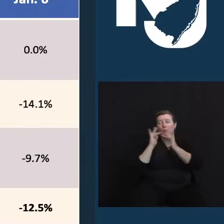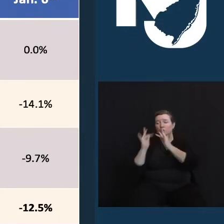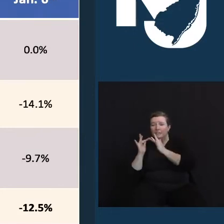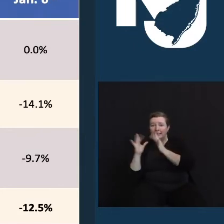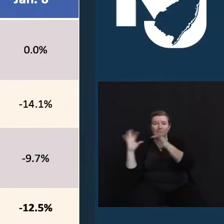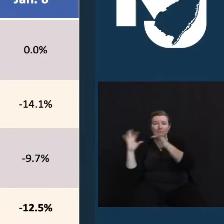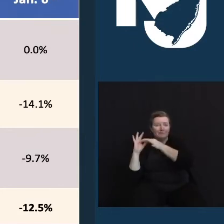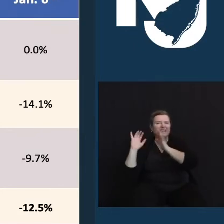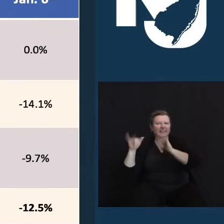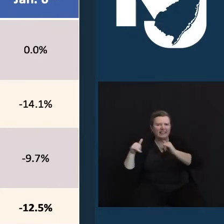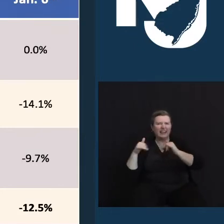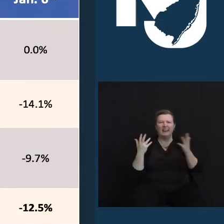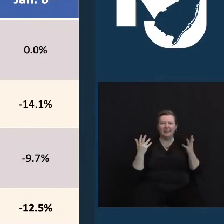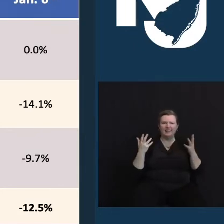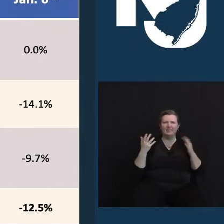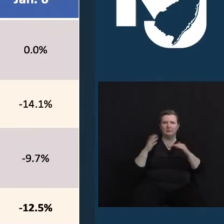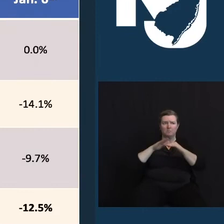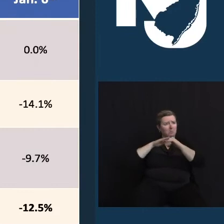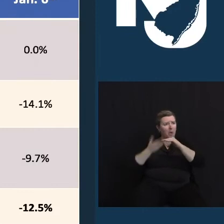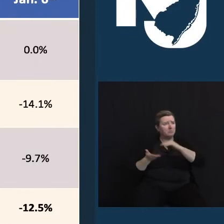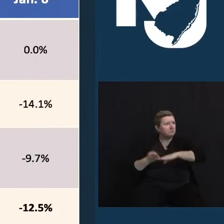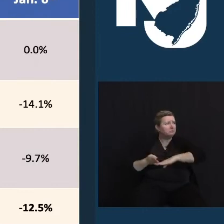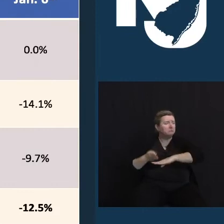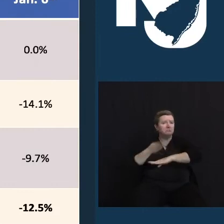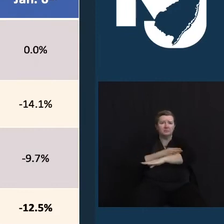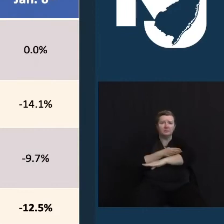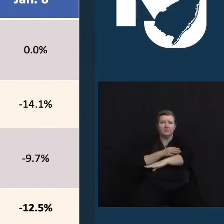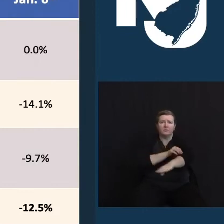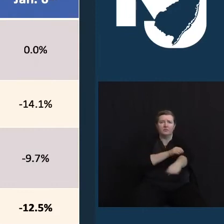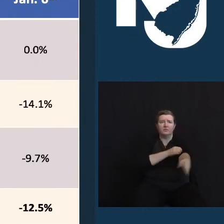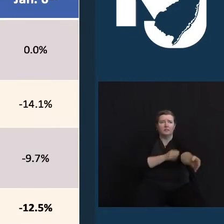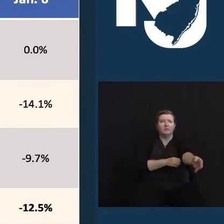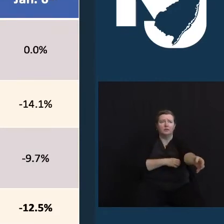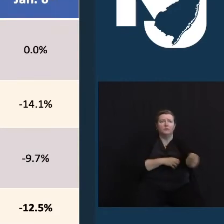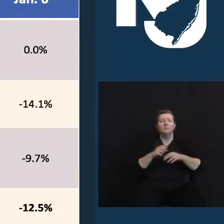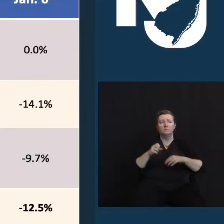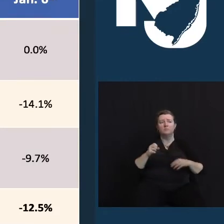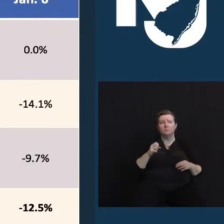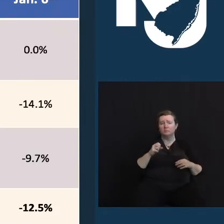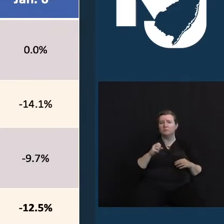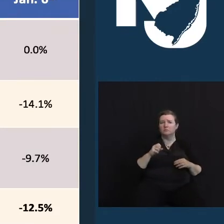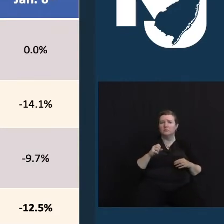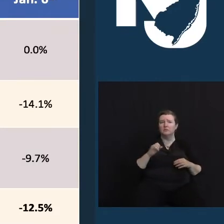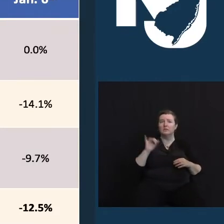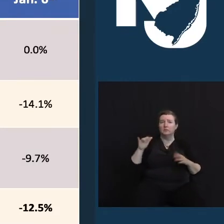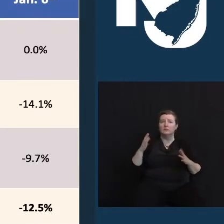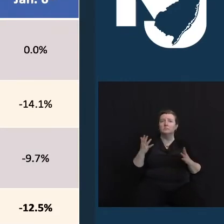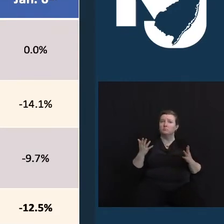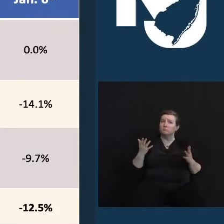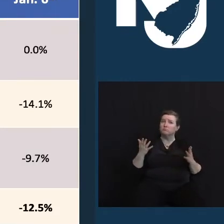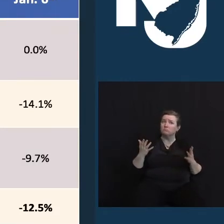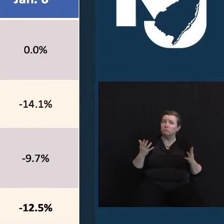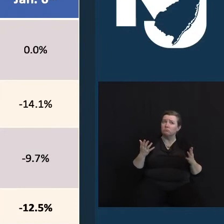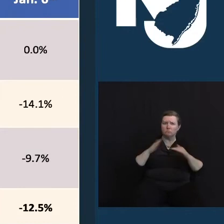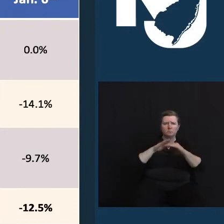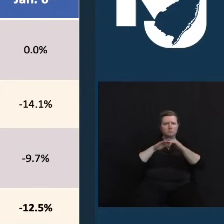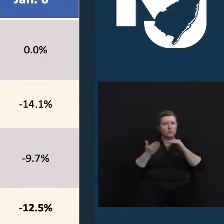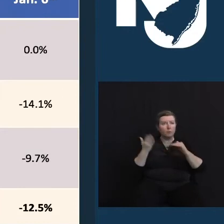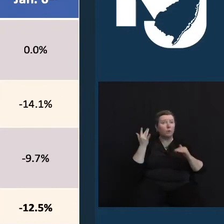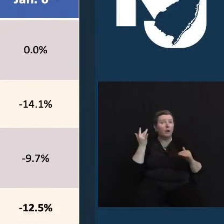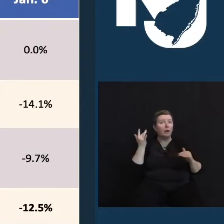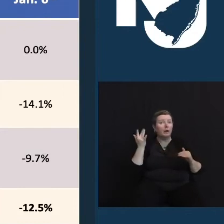online learning decreased by another 1,100 last week. This decrease, as I understand it, is largely attributable to the